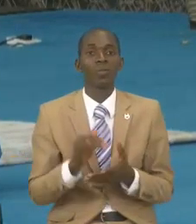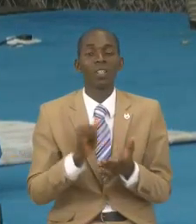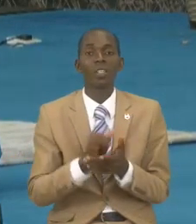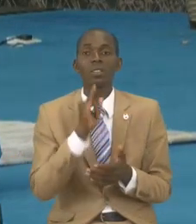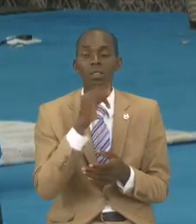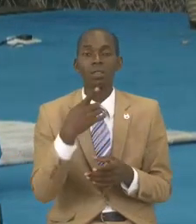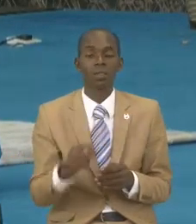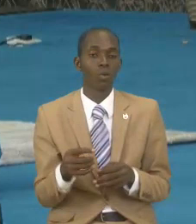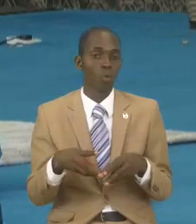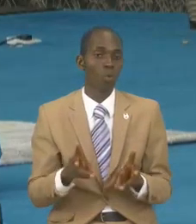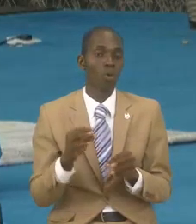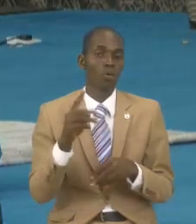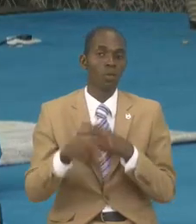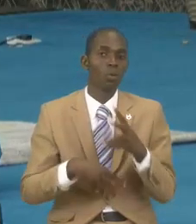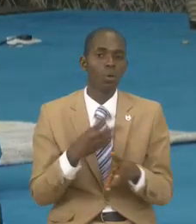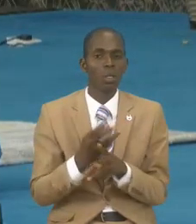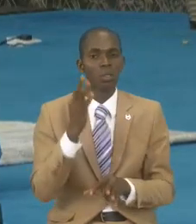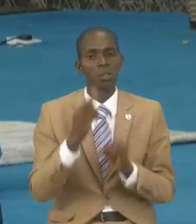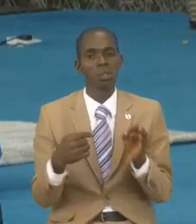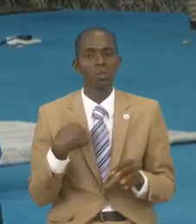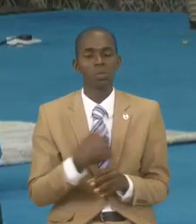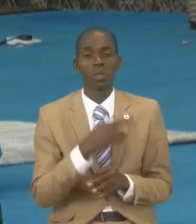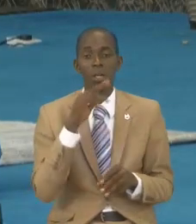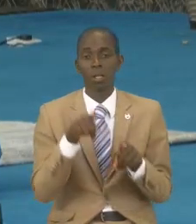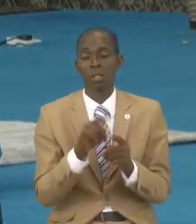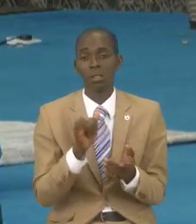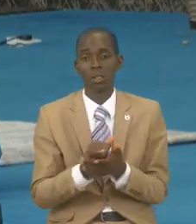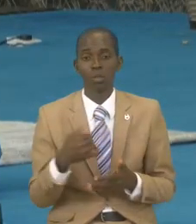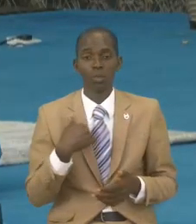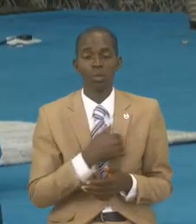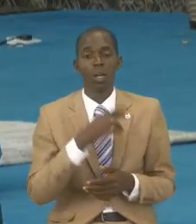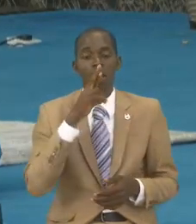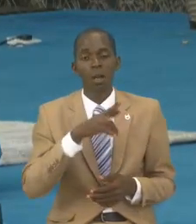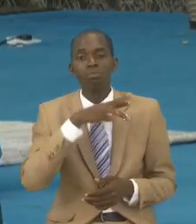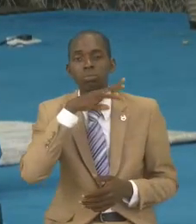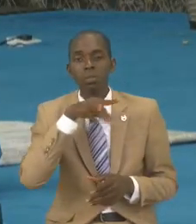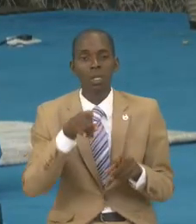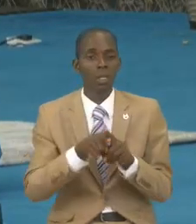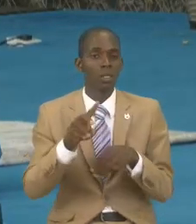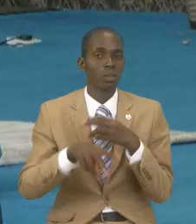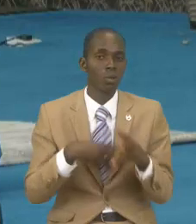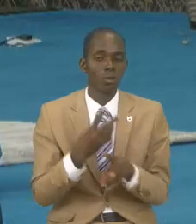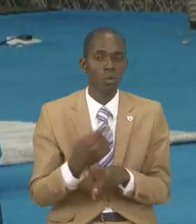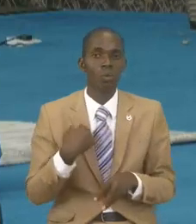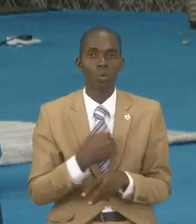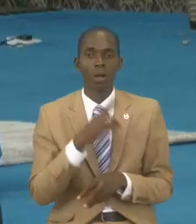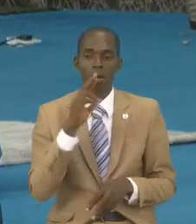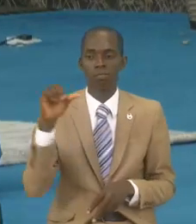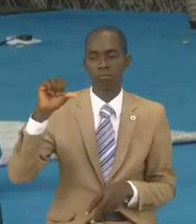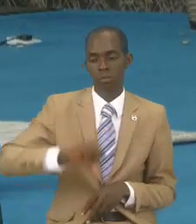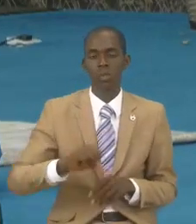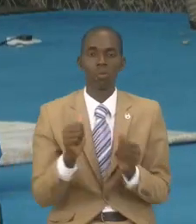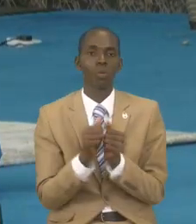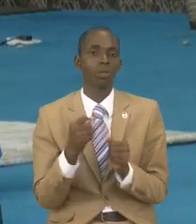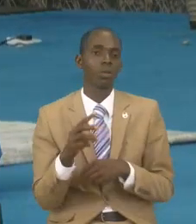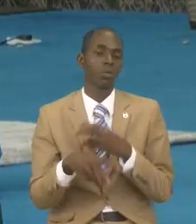world. And if we're like that, we're corrupt like the world, were condemned with the world. But I